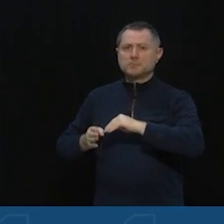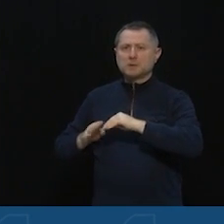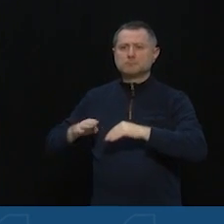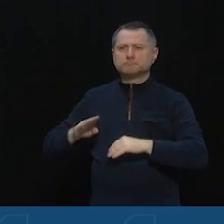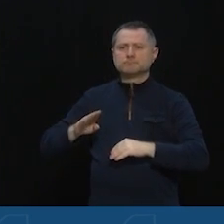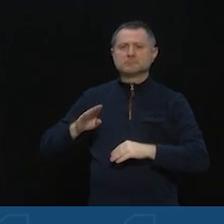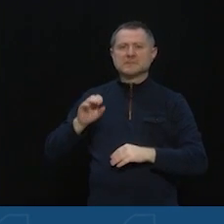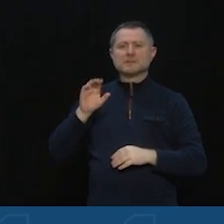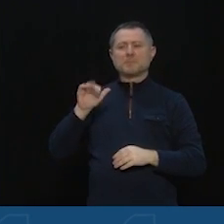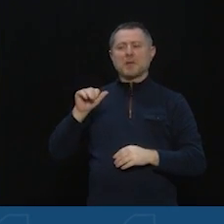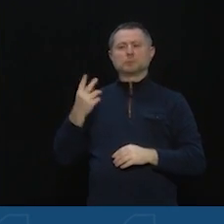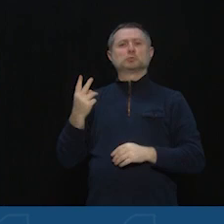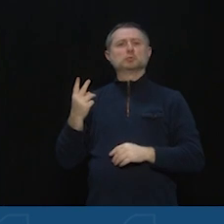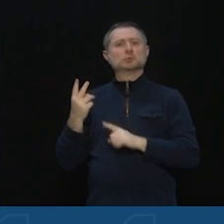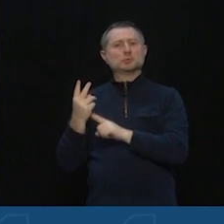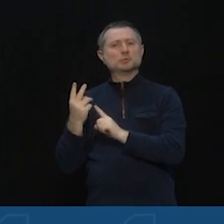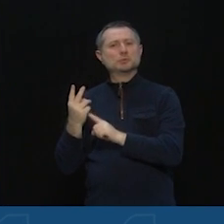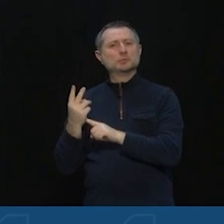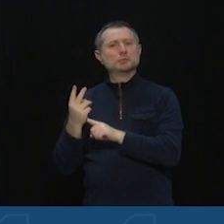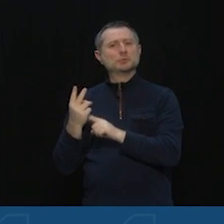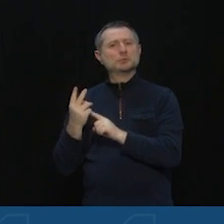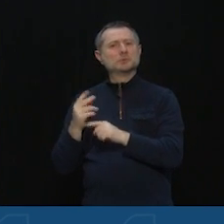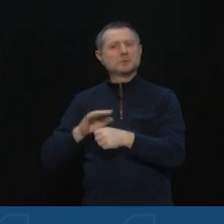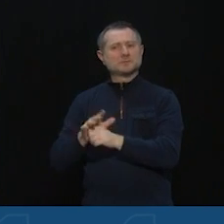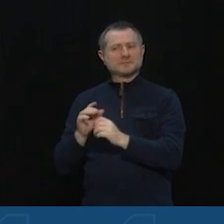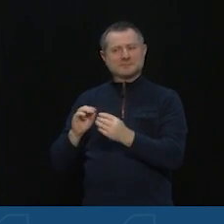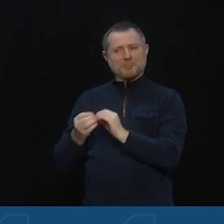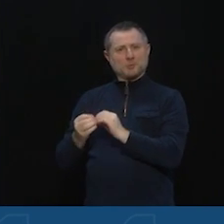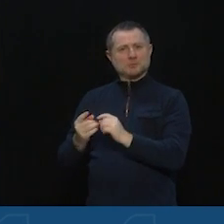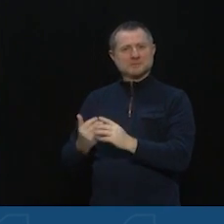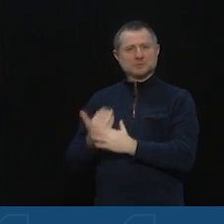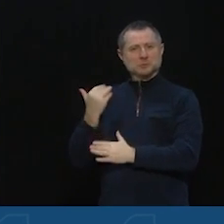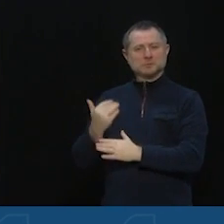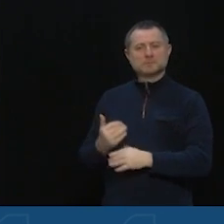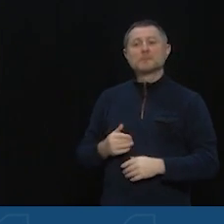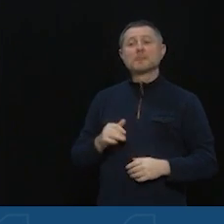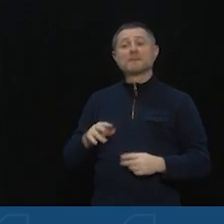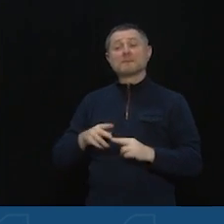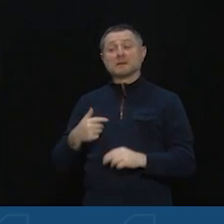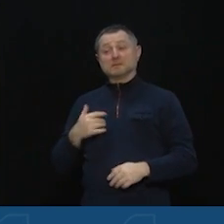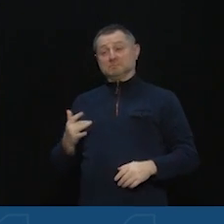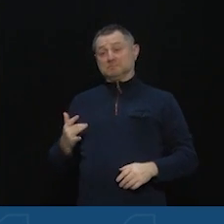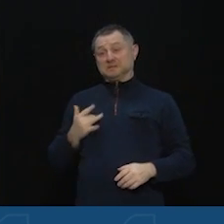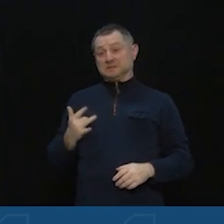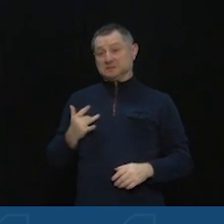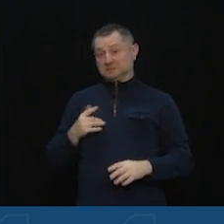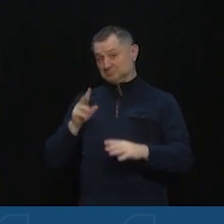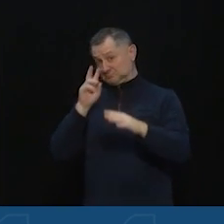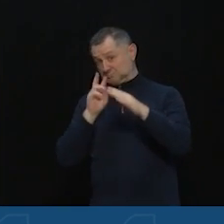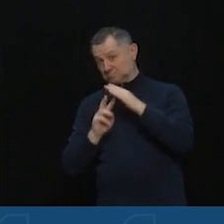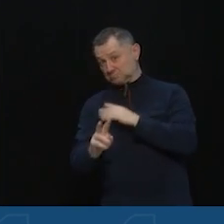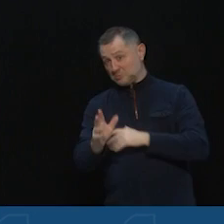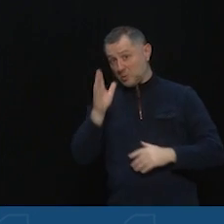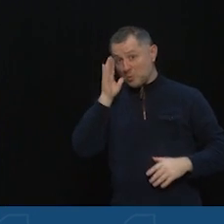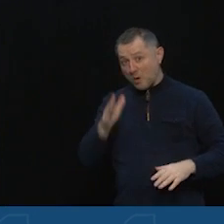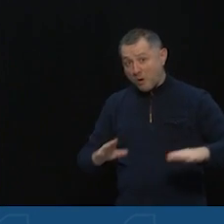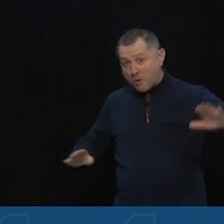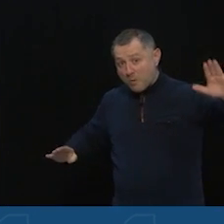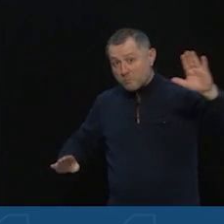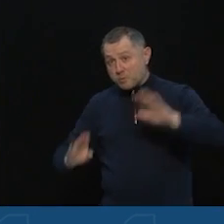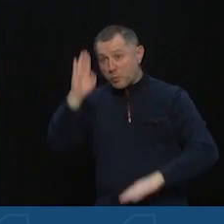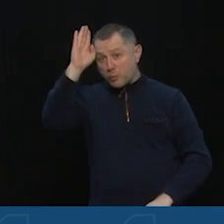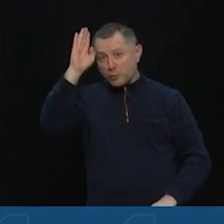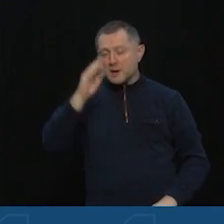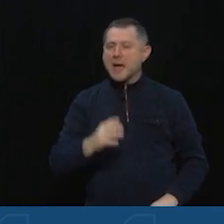is a sublineage of the Omicron variant, we don't expect to see a steep surge in cases in New York